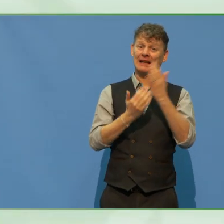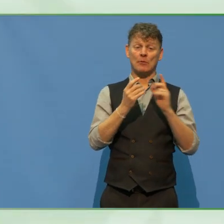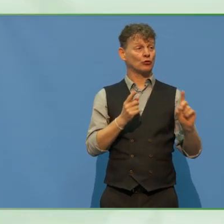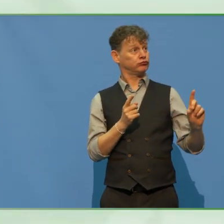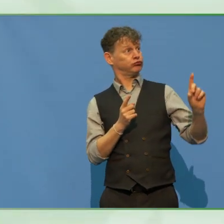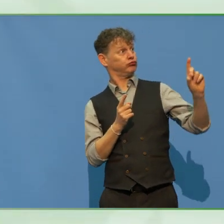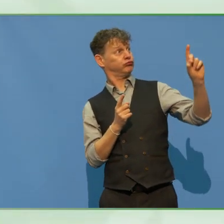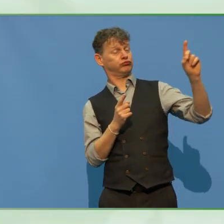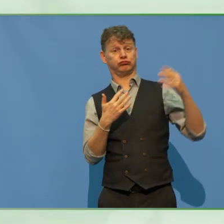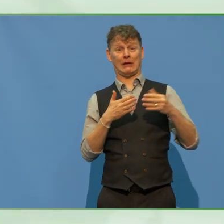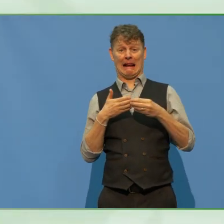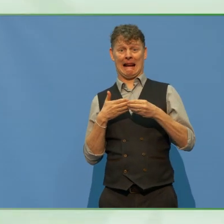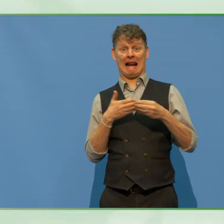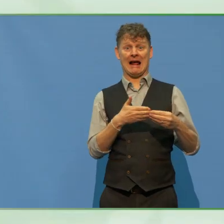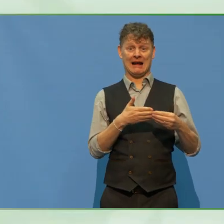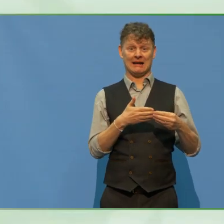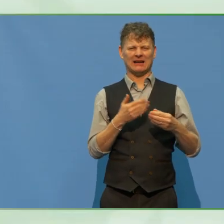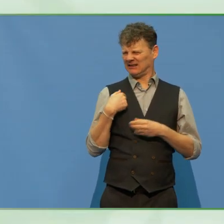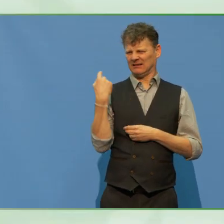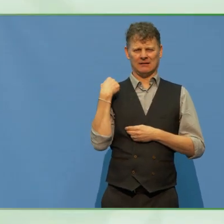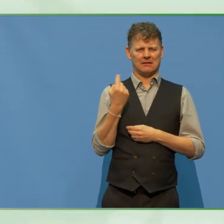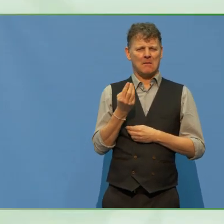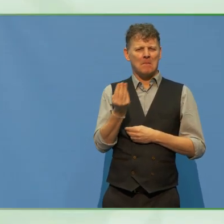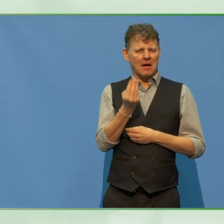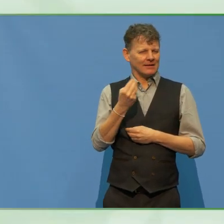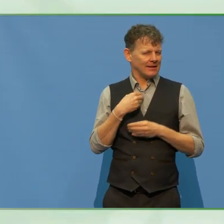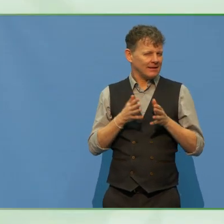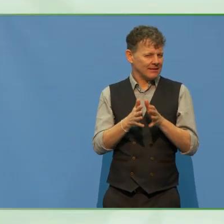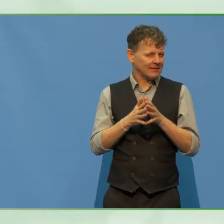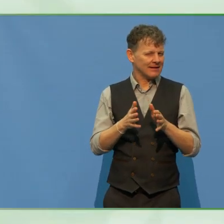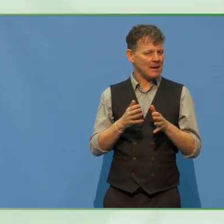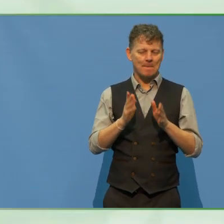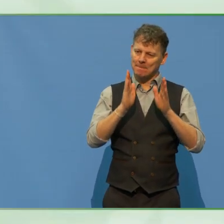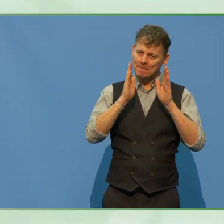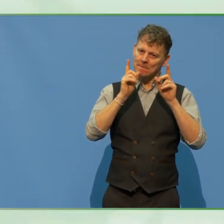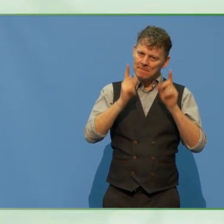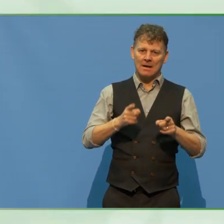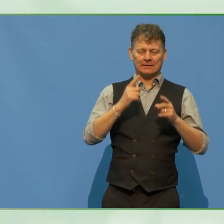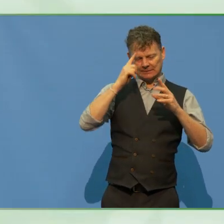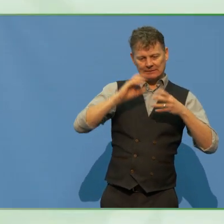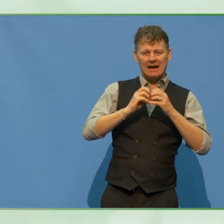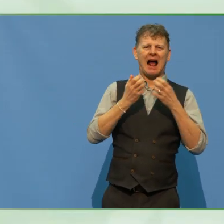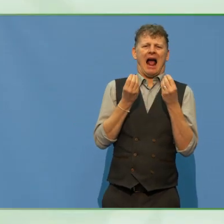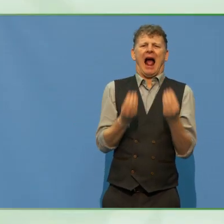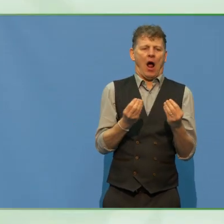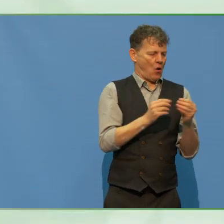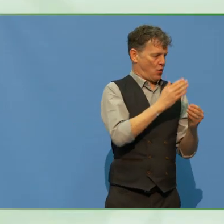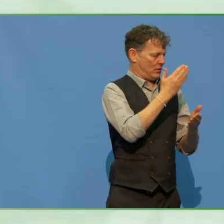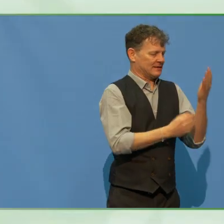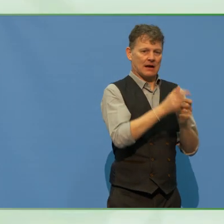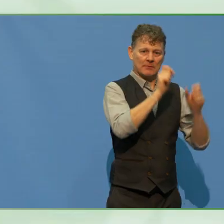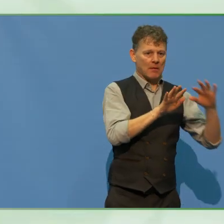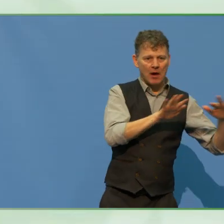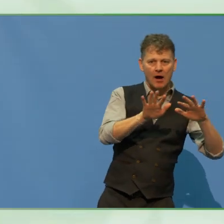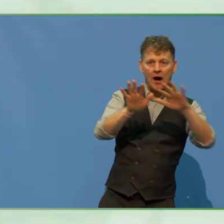on Monday, we need to develop critical paths in order to develop that disabled leadership. And I think you're one of many who